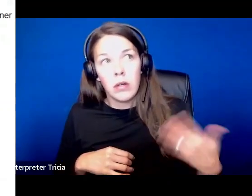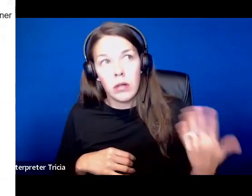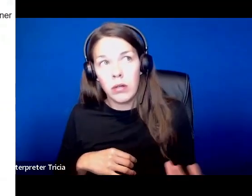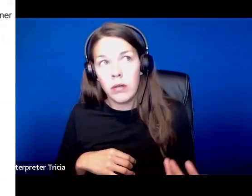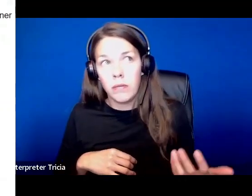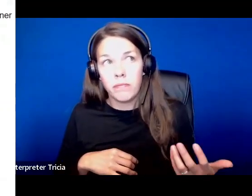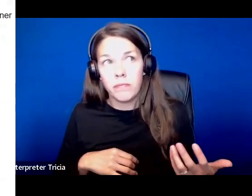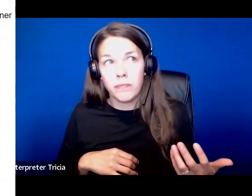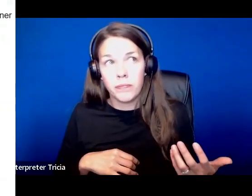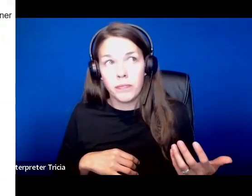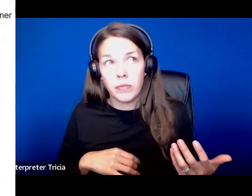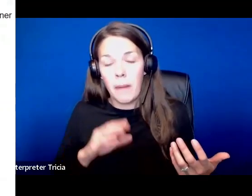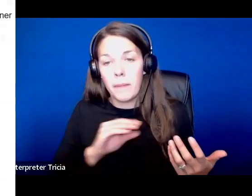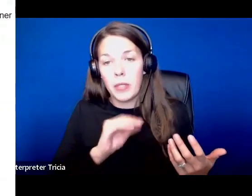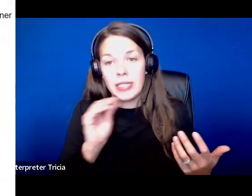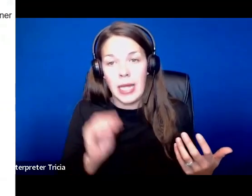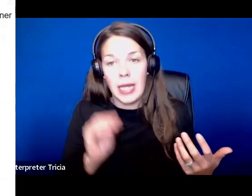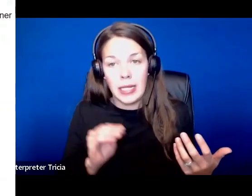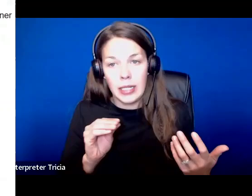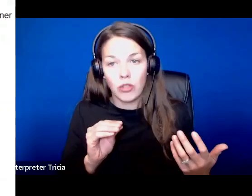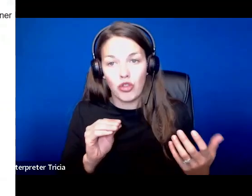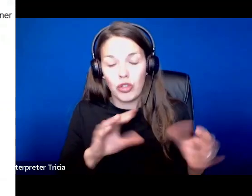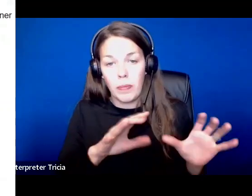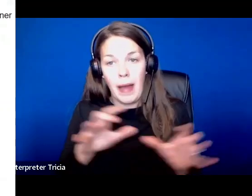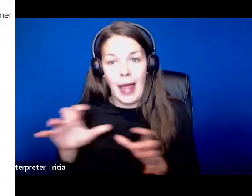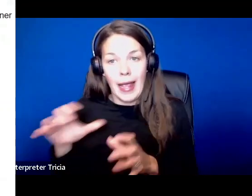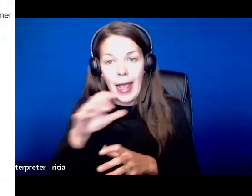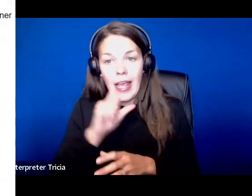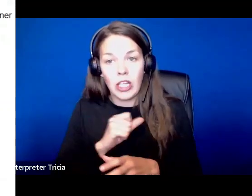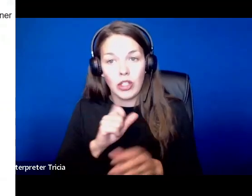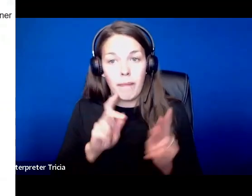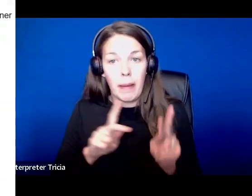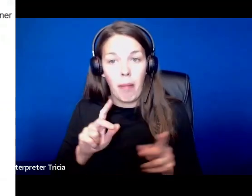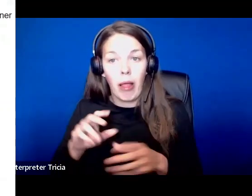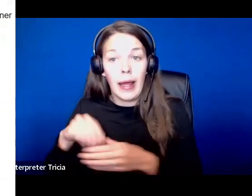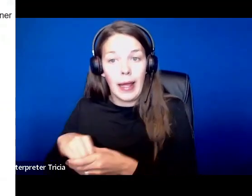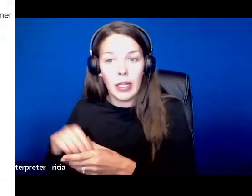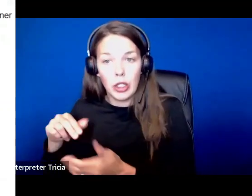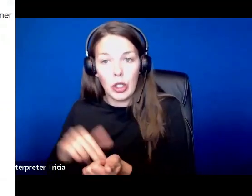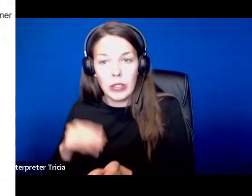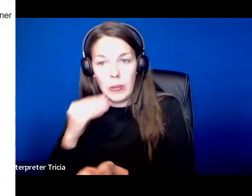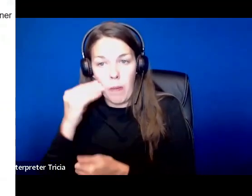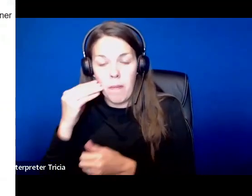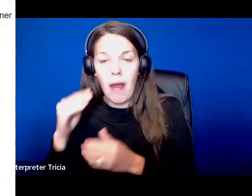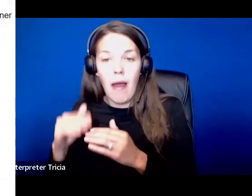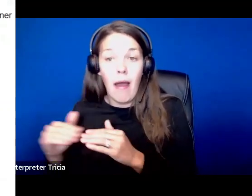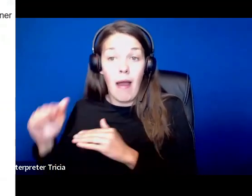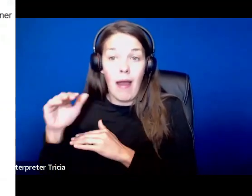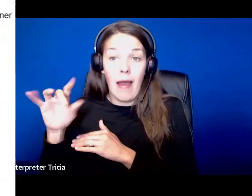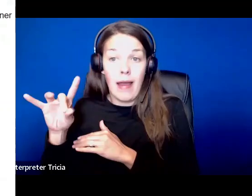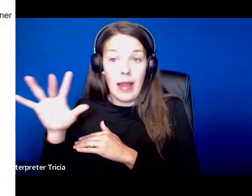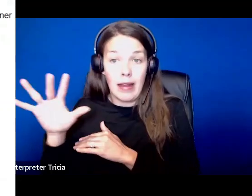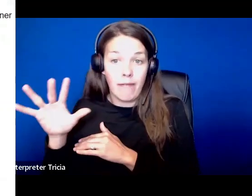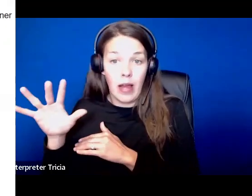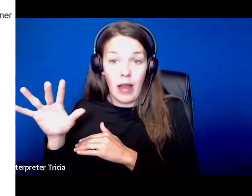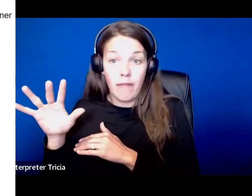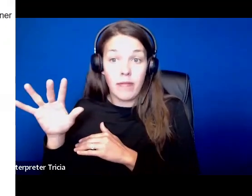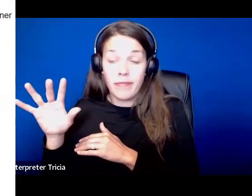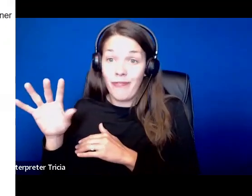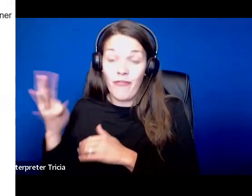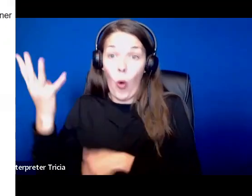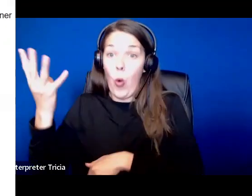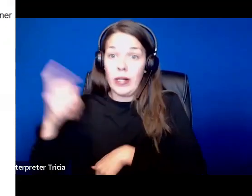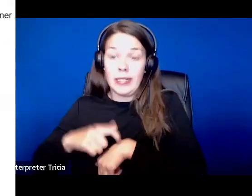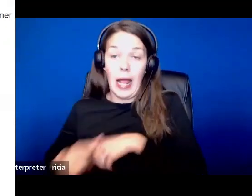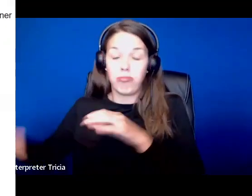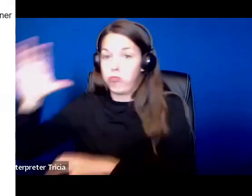the percentage by age that are in nursing homes. And after age 85, it increases by 4-fold, which